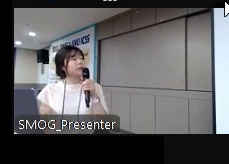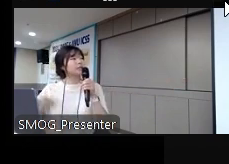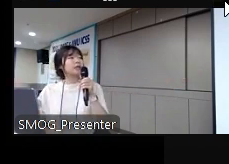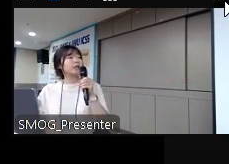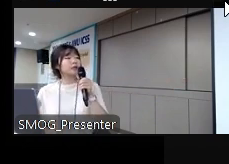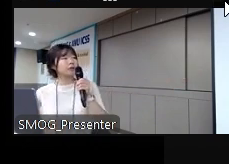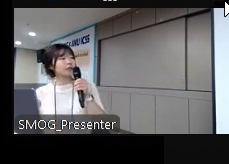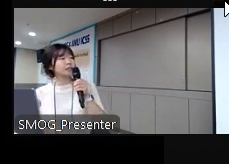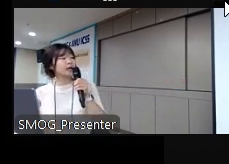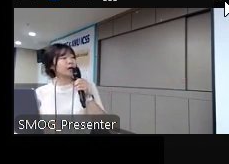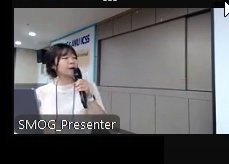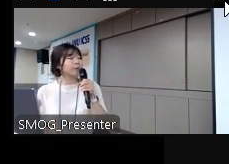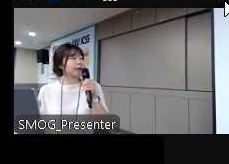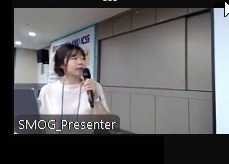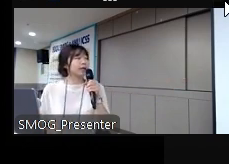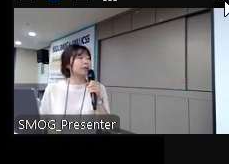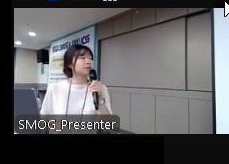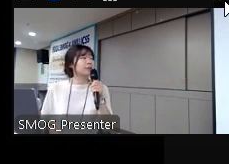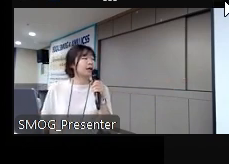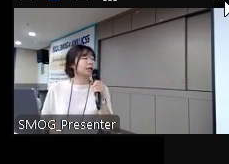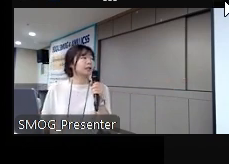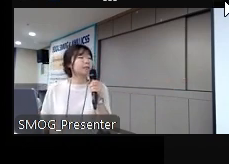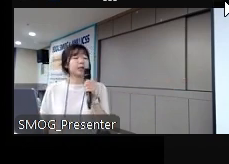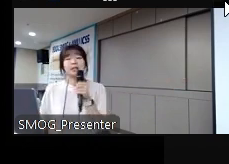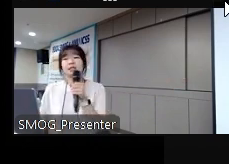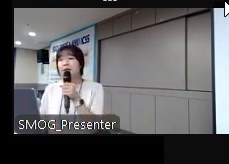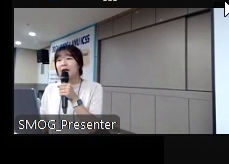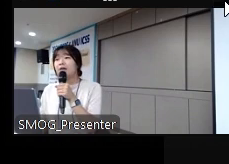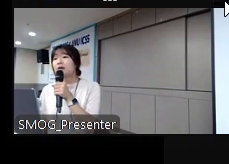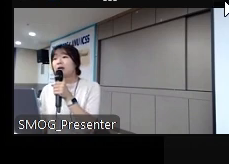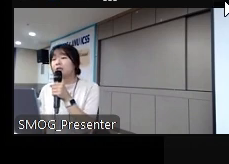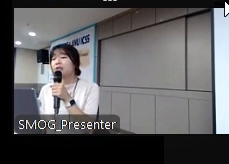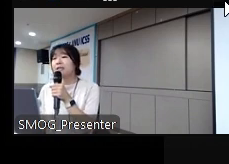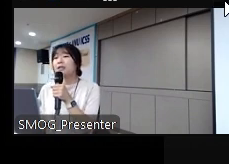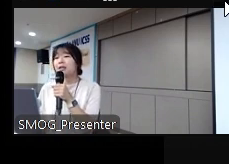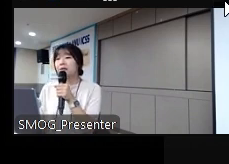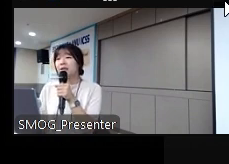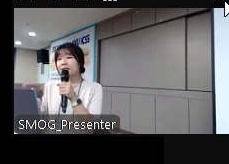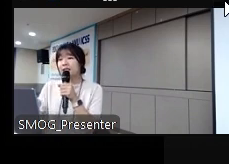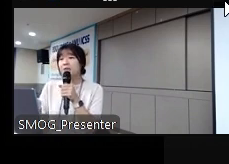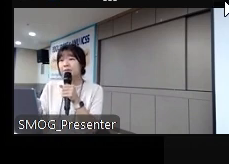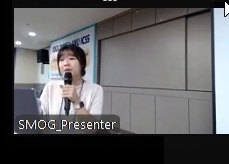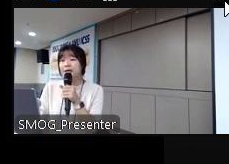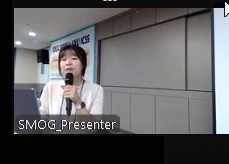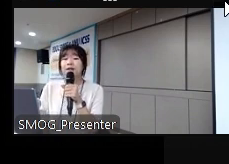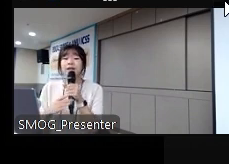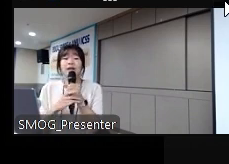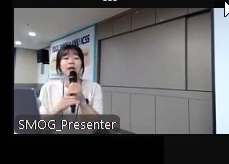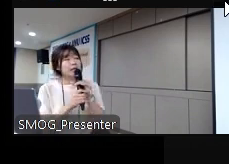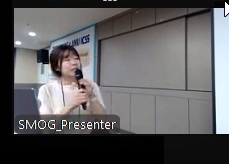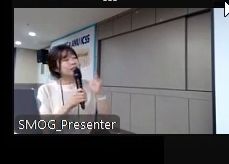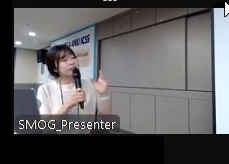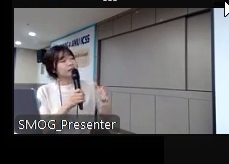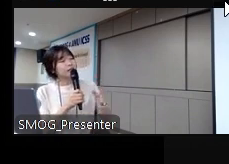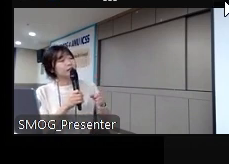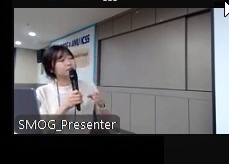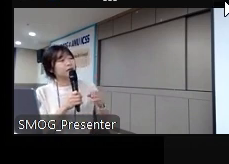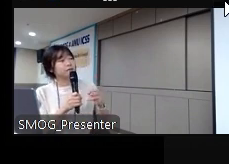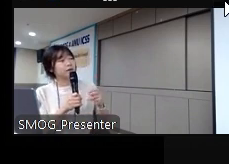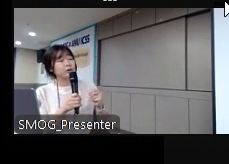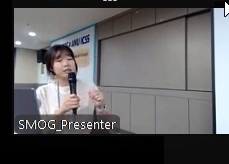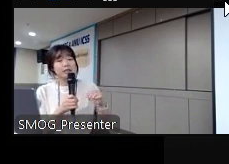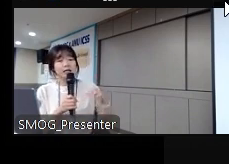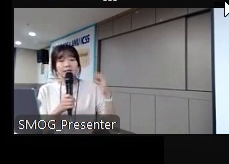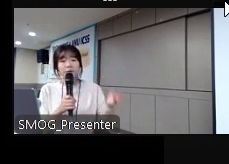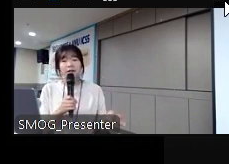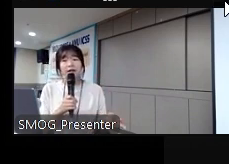upon seeing a locus, signers might actually predict some kind of a contrast. So that seems to be definitely, it's slightly different from what